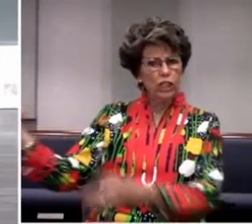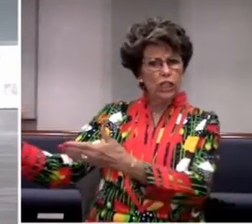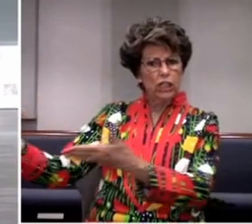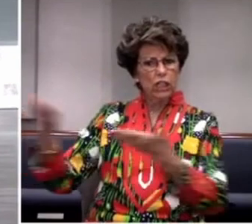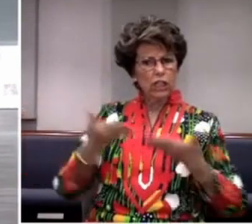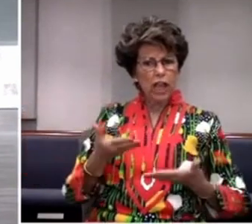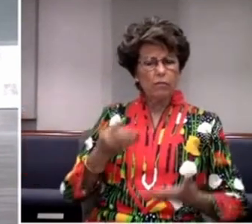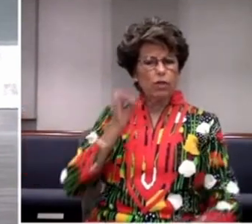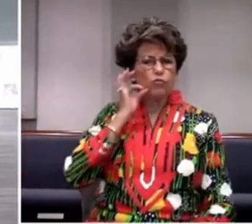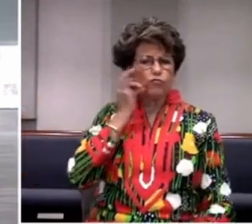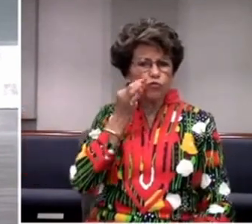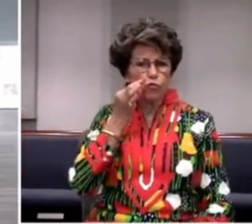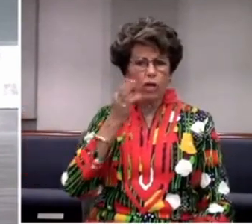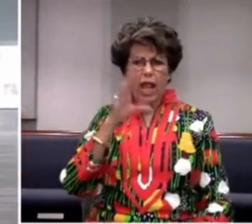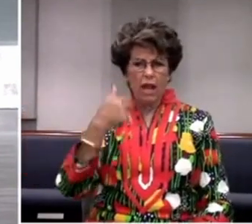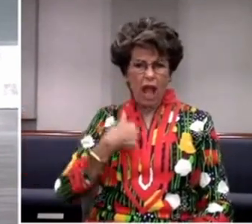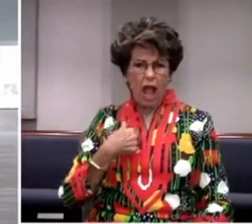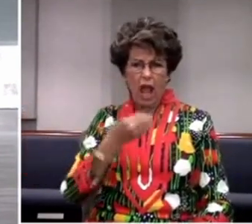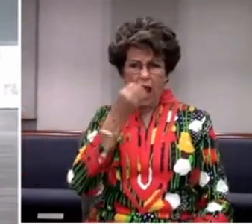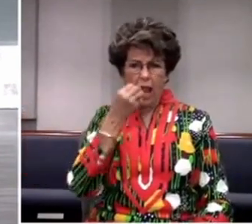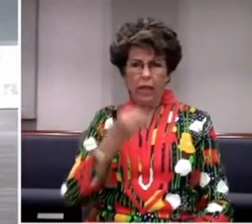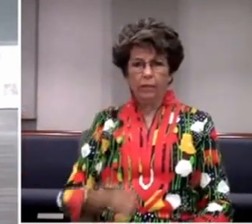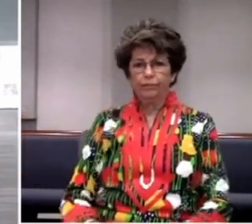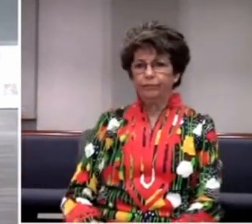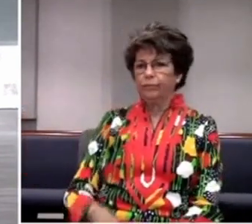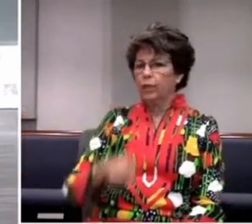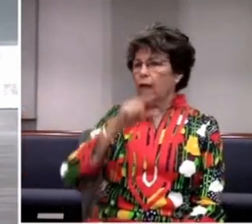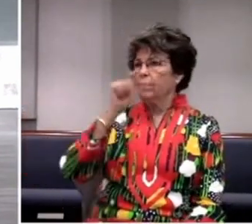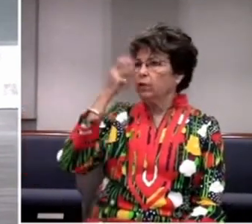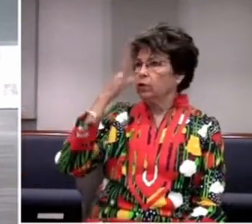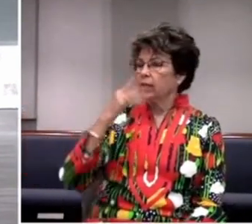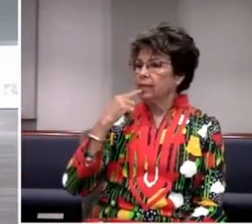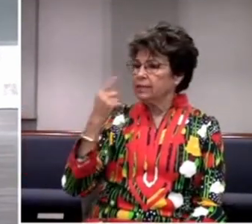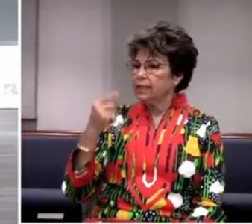eat." And the Lord God said unto the woman,